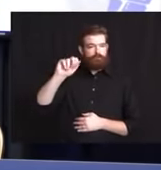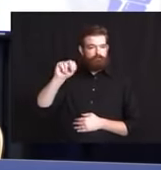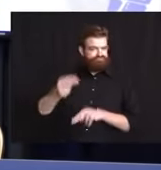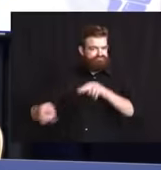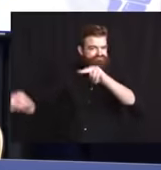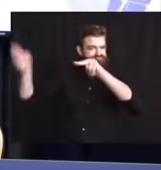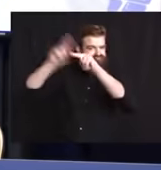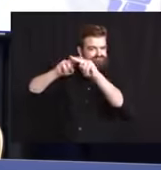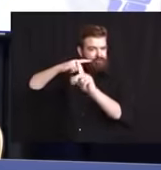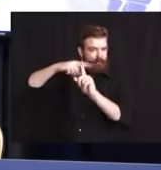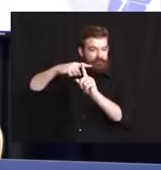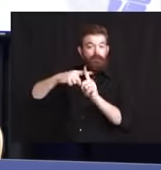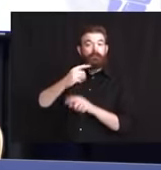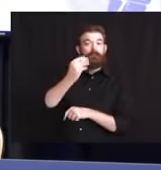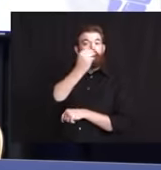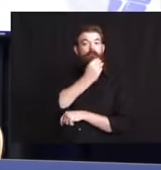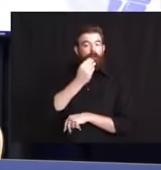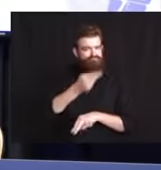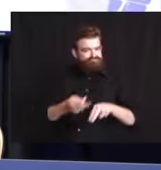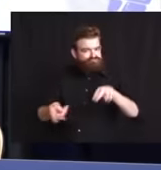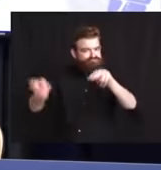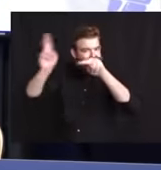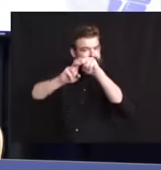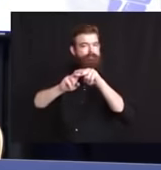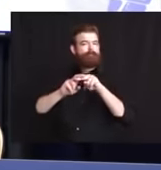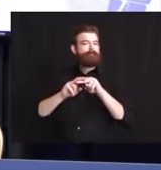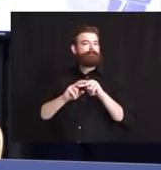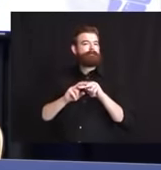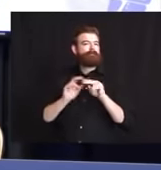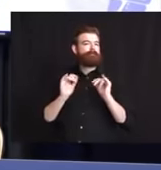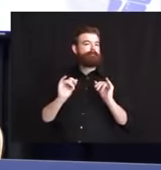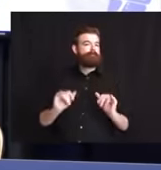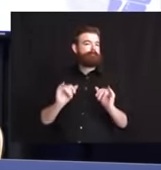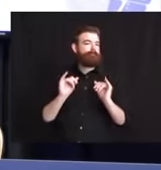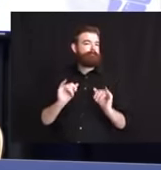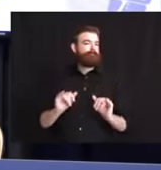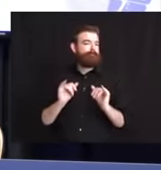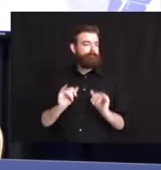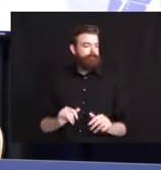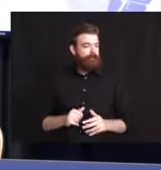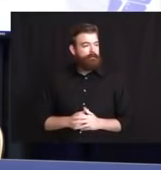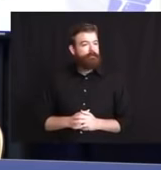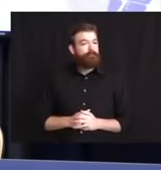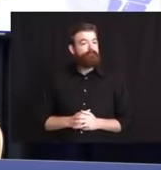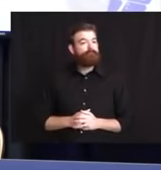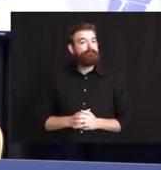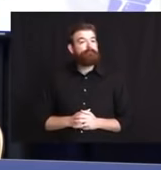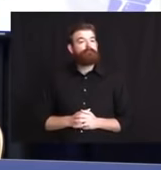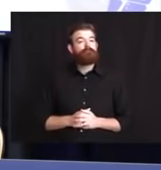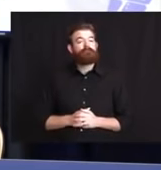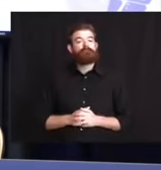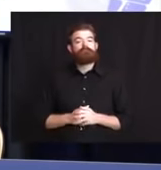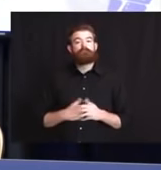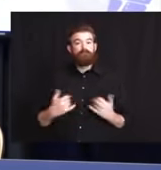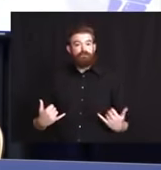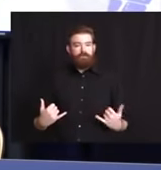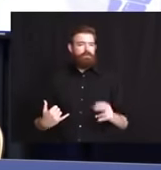Over the past week ending yesterday, so not counting the cases we shared with you